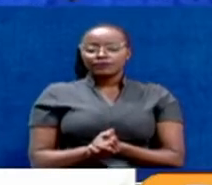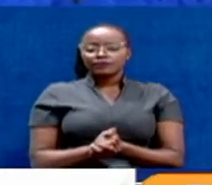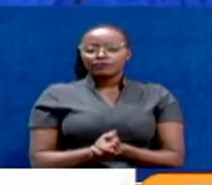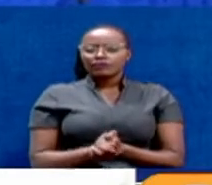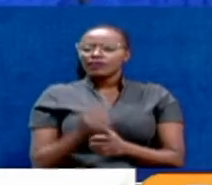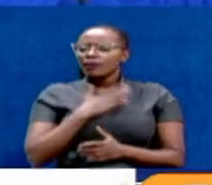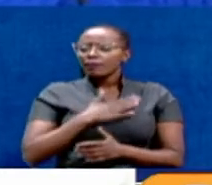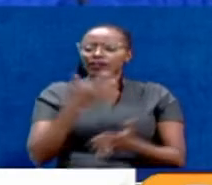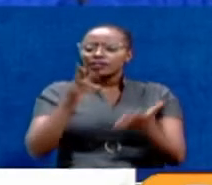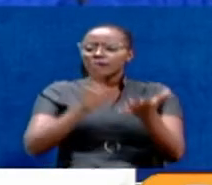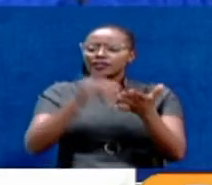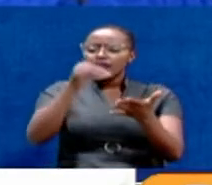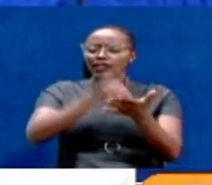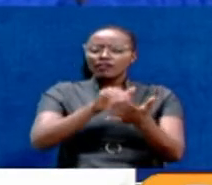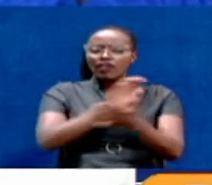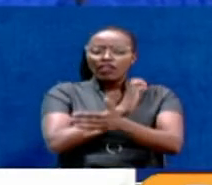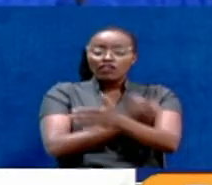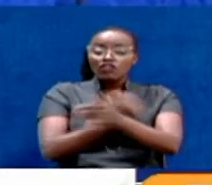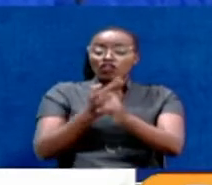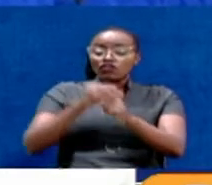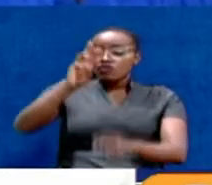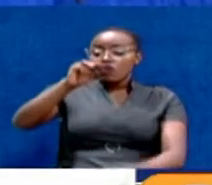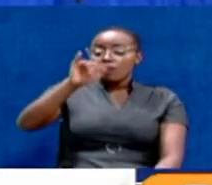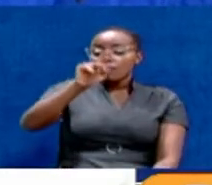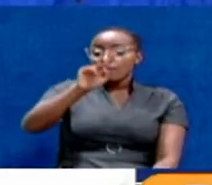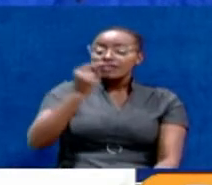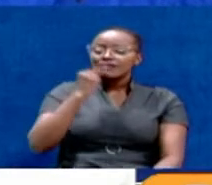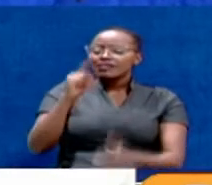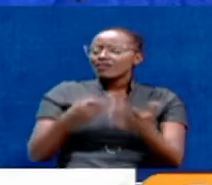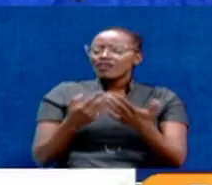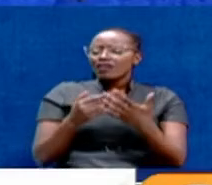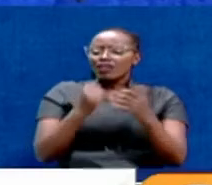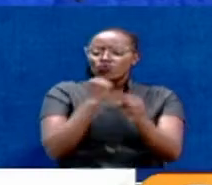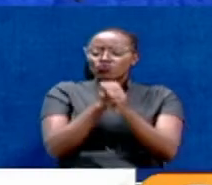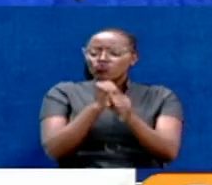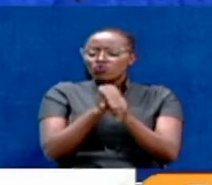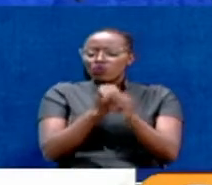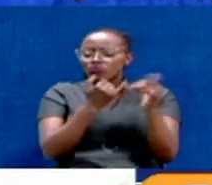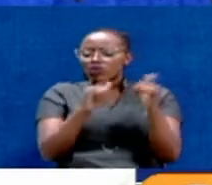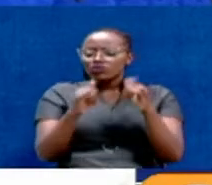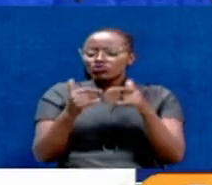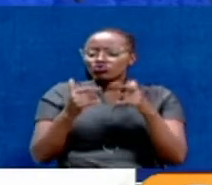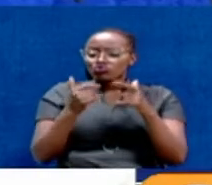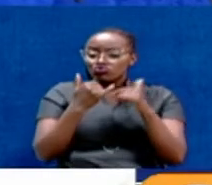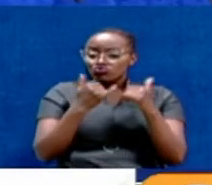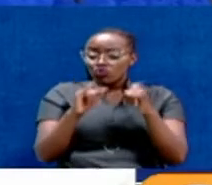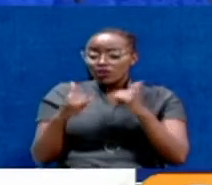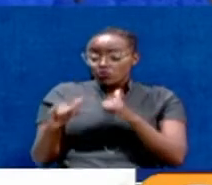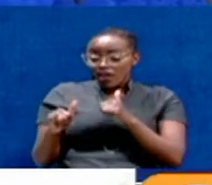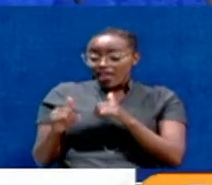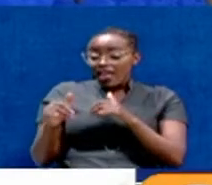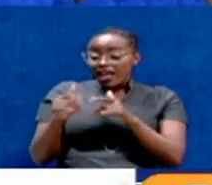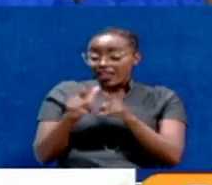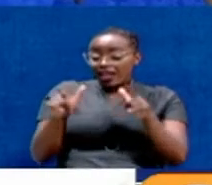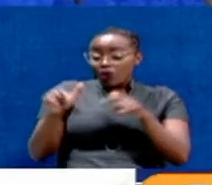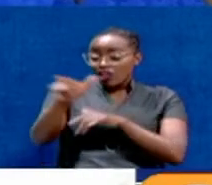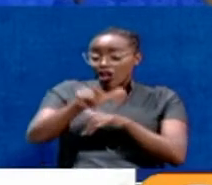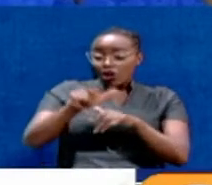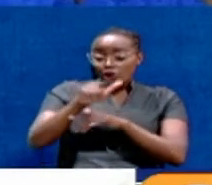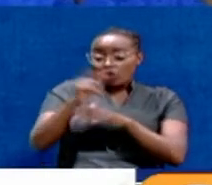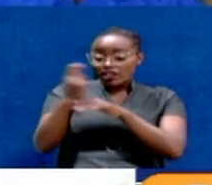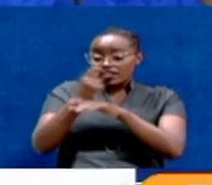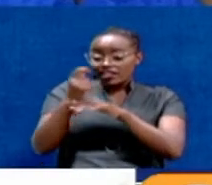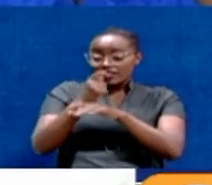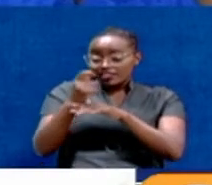Say it again, please. This is from Mike One. He says, what efforts are there to assist locally trained seafarers to get